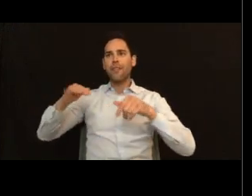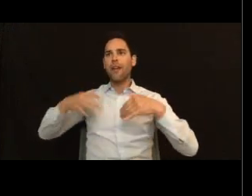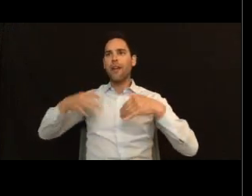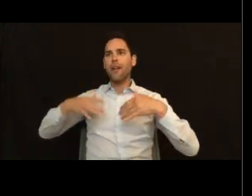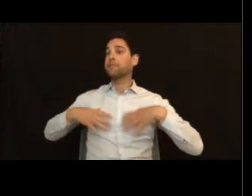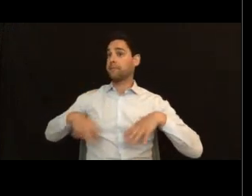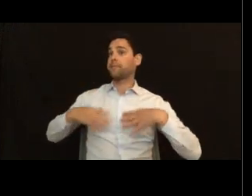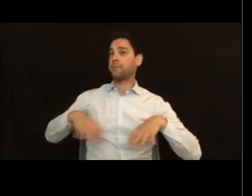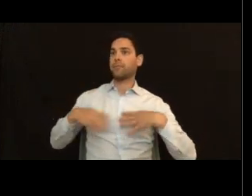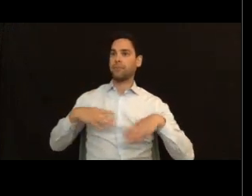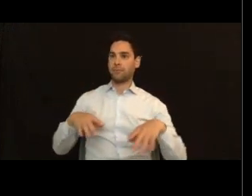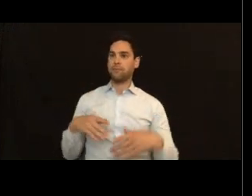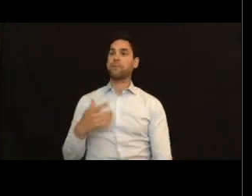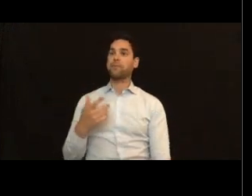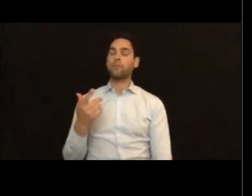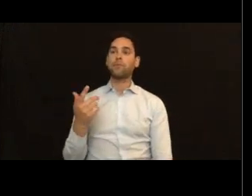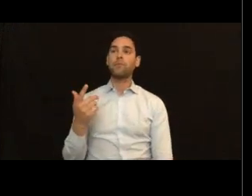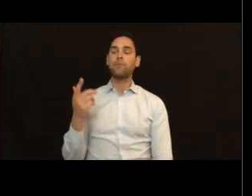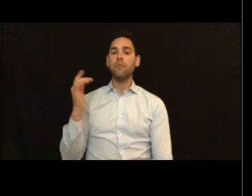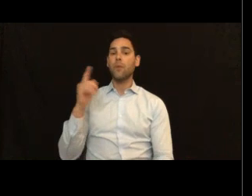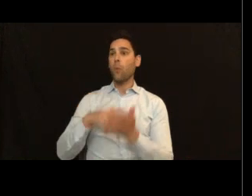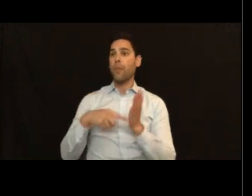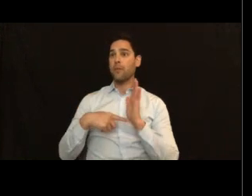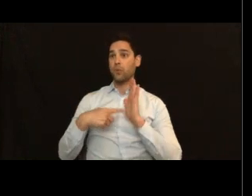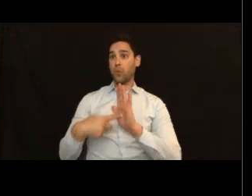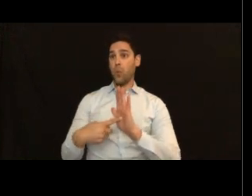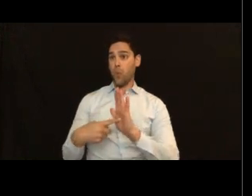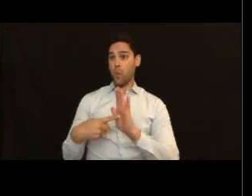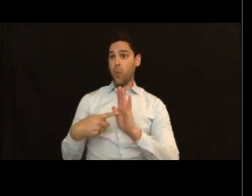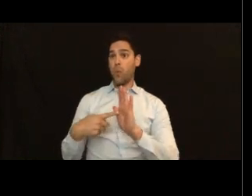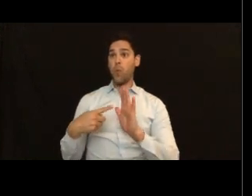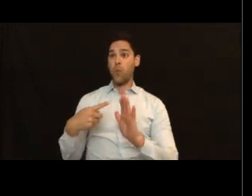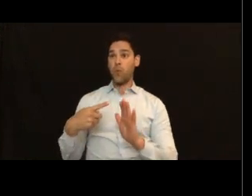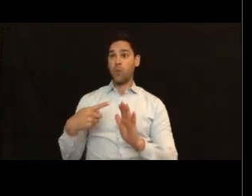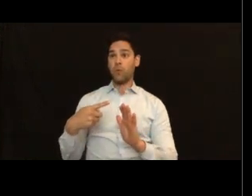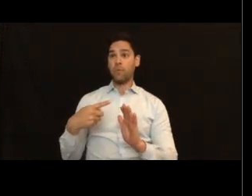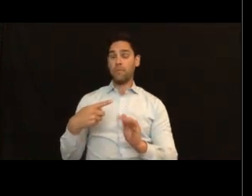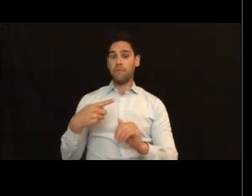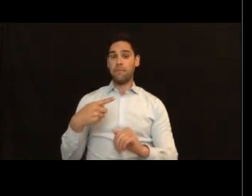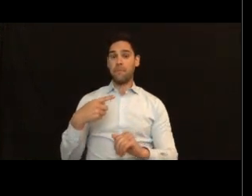what this plot is basically showing you is on the x-axis is time,